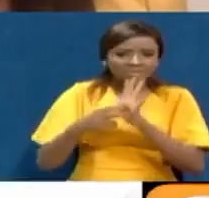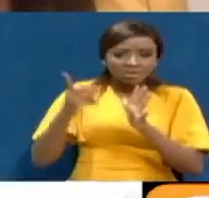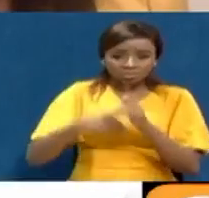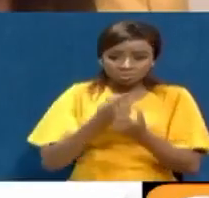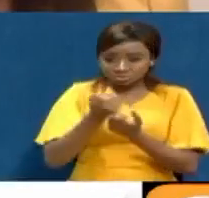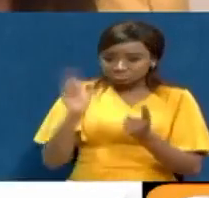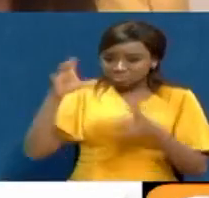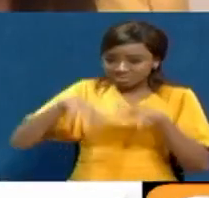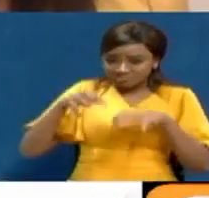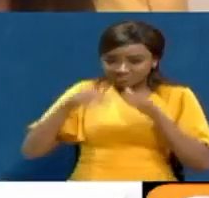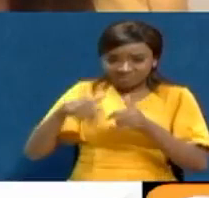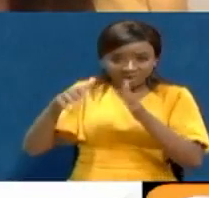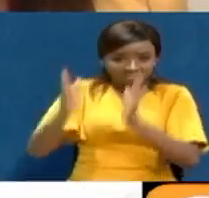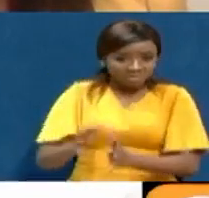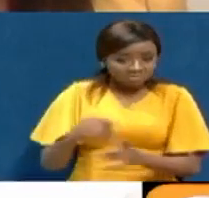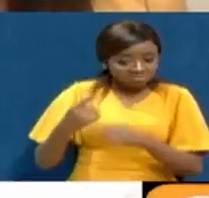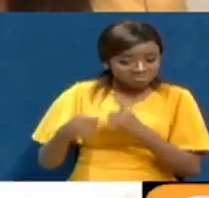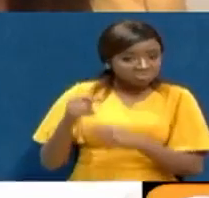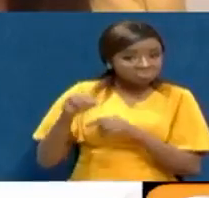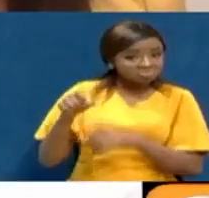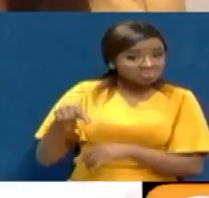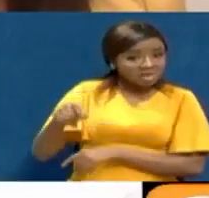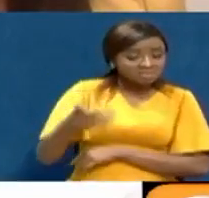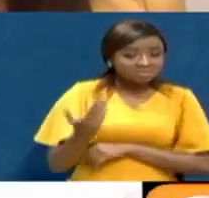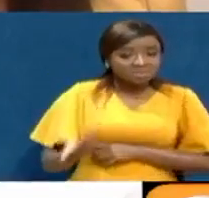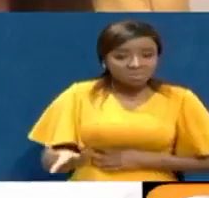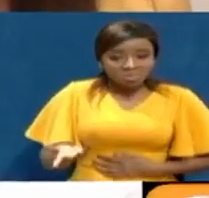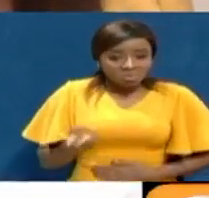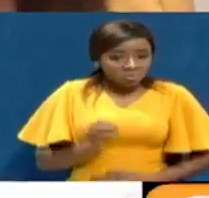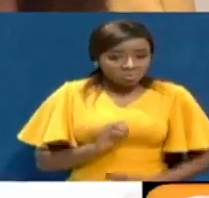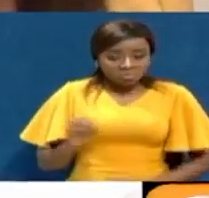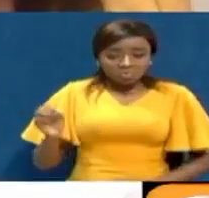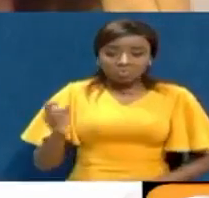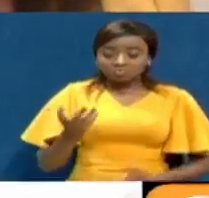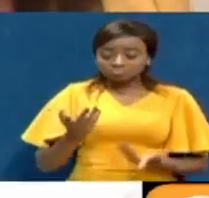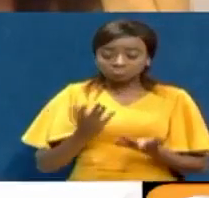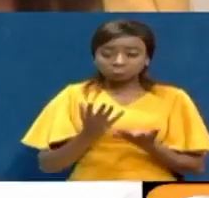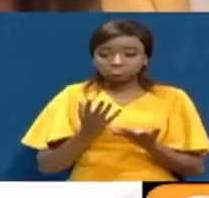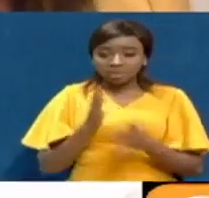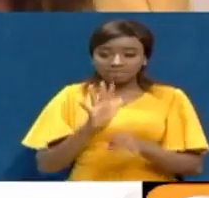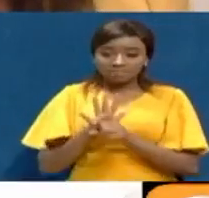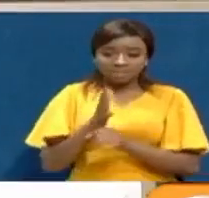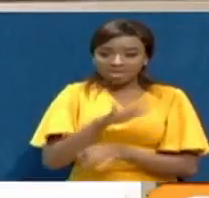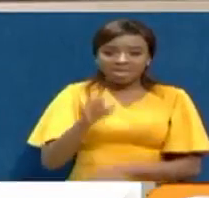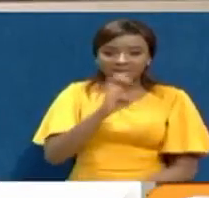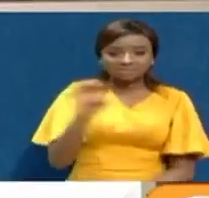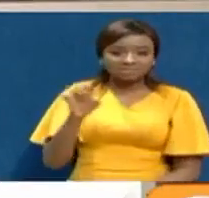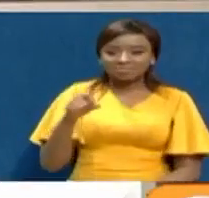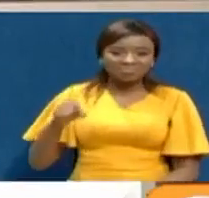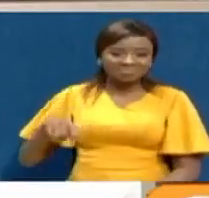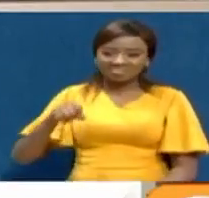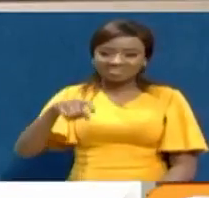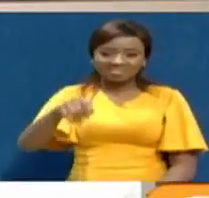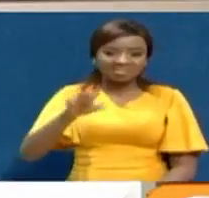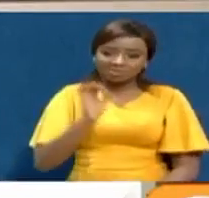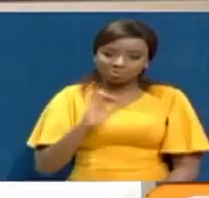even be thinking of planting in the areas where you've said that the rainfall will be depressed? Most of the eastern parts, they don't usually plant a lot